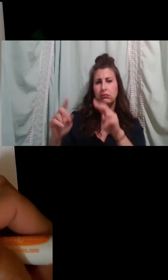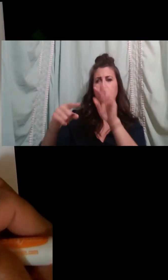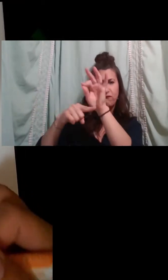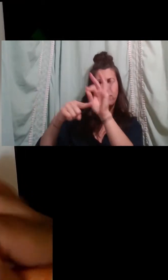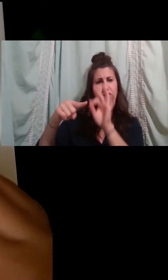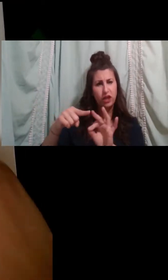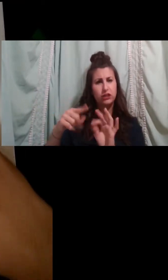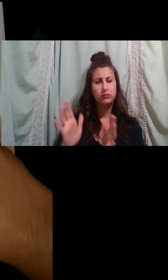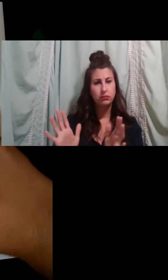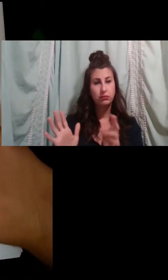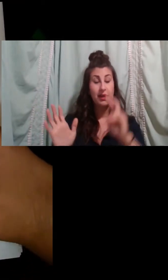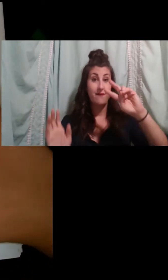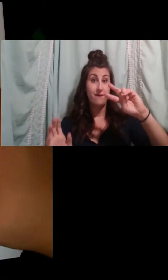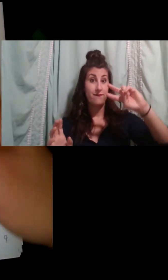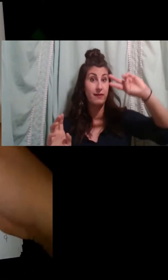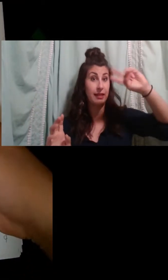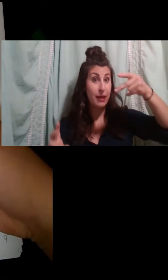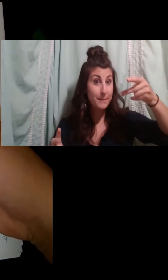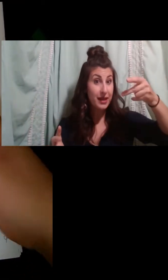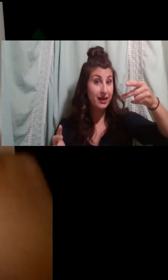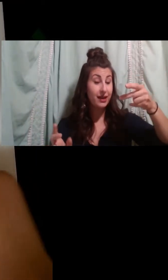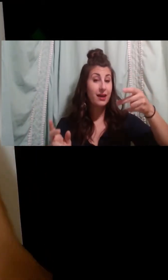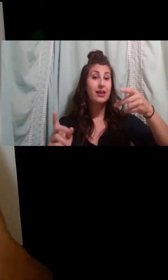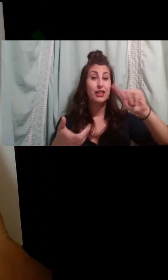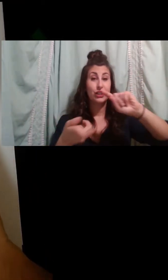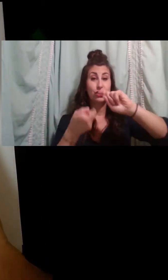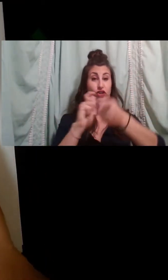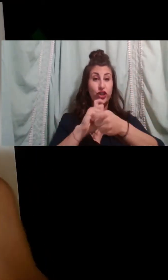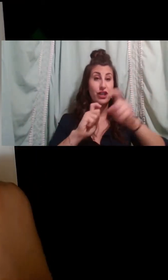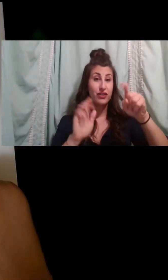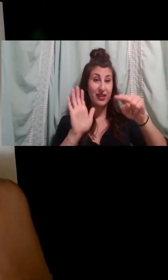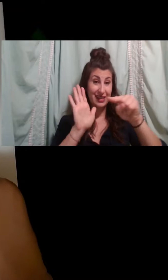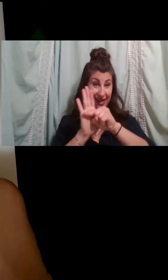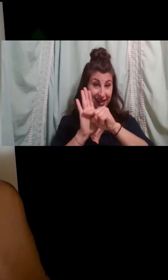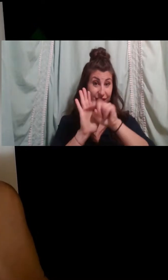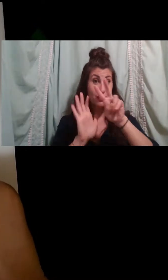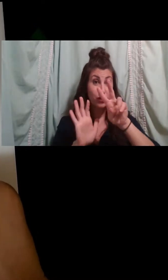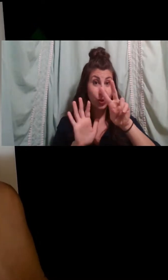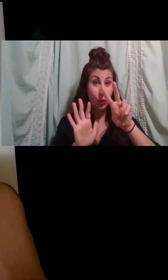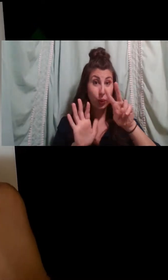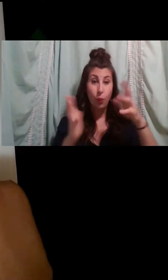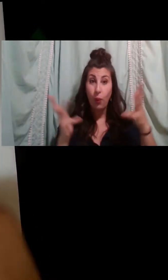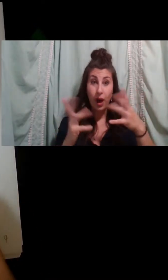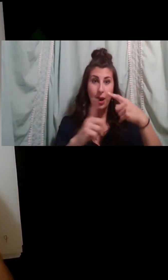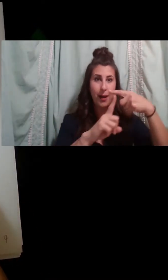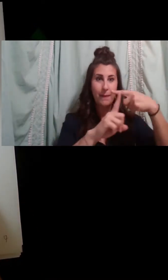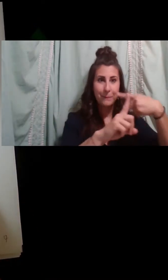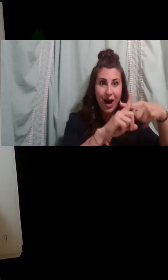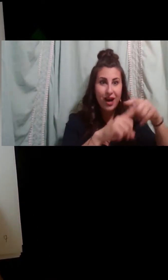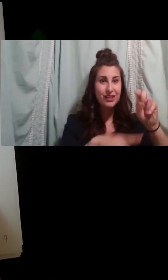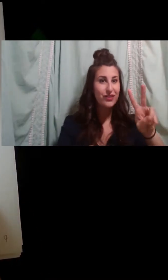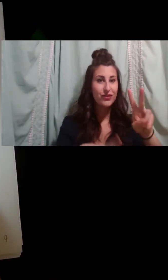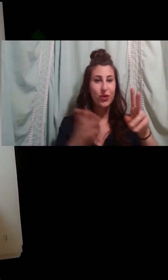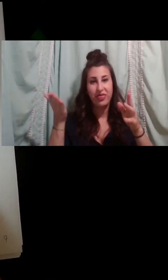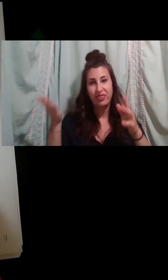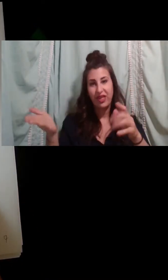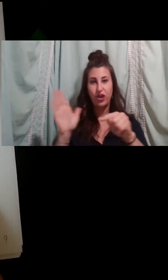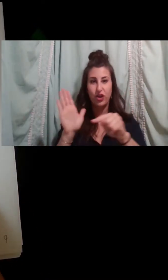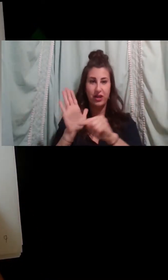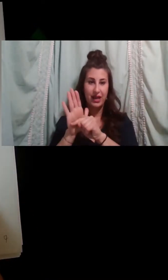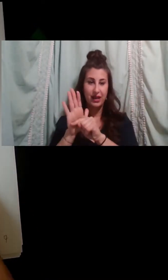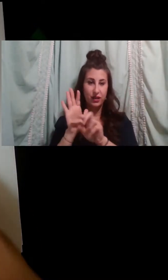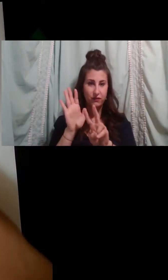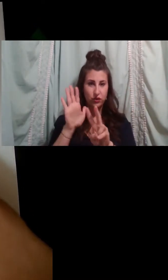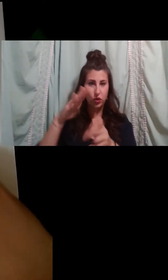a fraction. Then I flip it and change that negative 2 to a positive. Here, this negative 2 is at